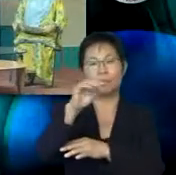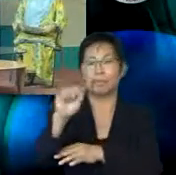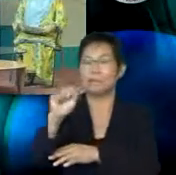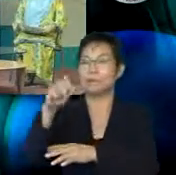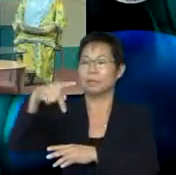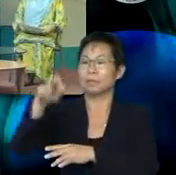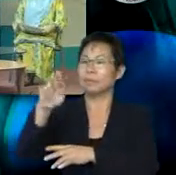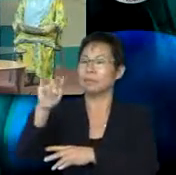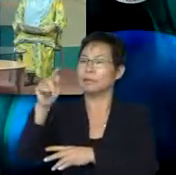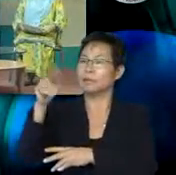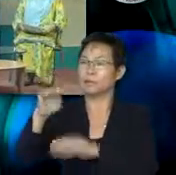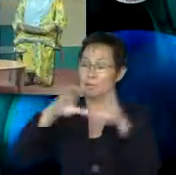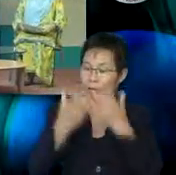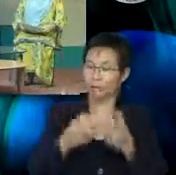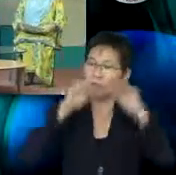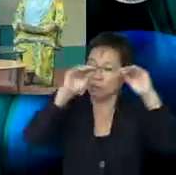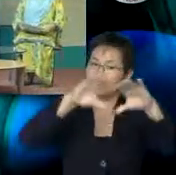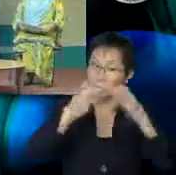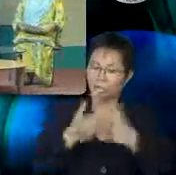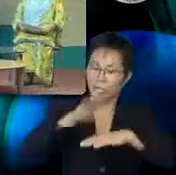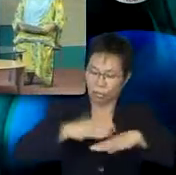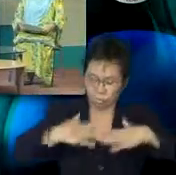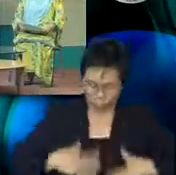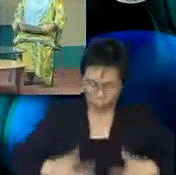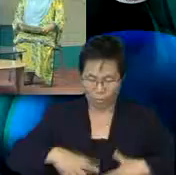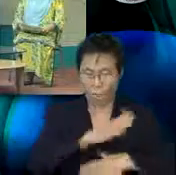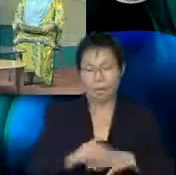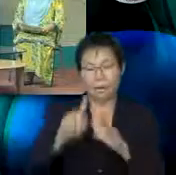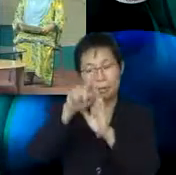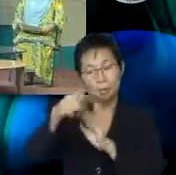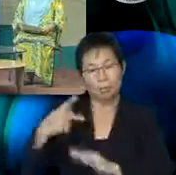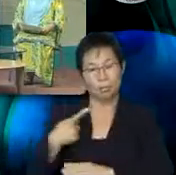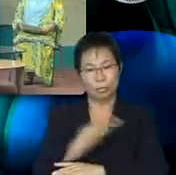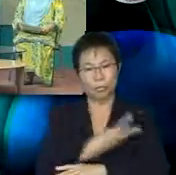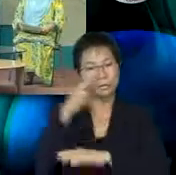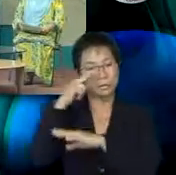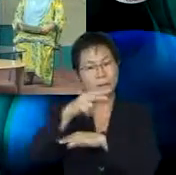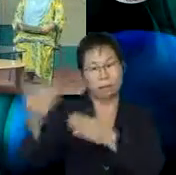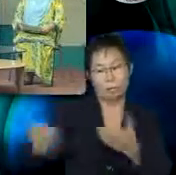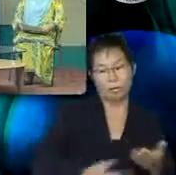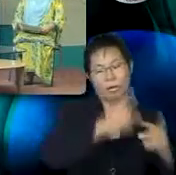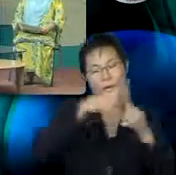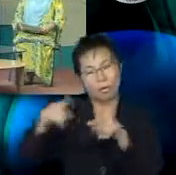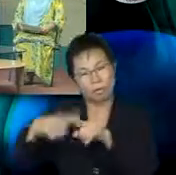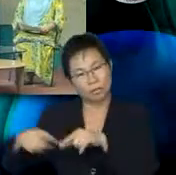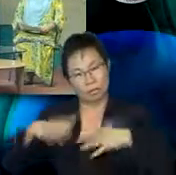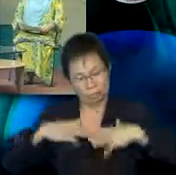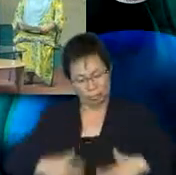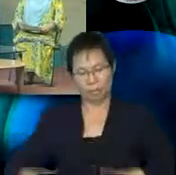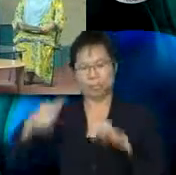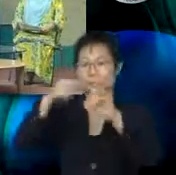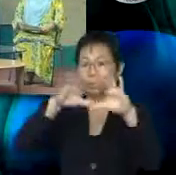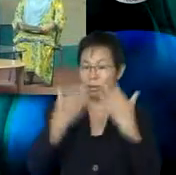class. She is conducting a lesson on clothing, and in a moment you will see that she has brought various forms of attire to